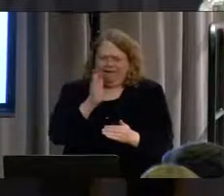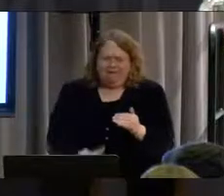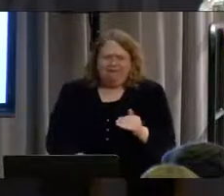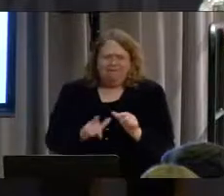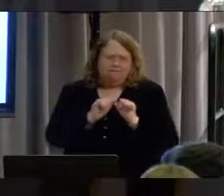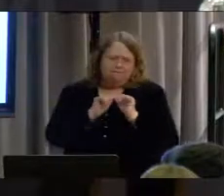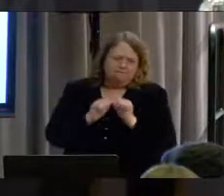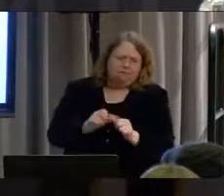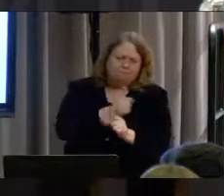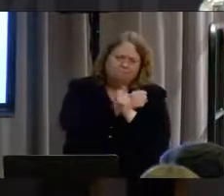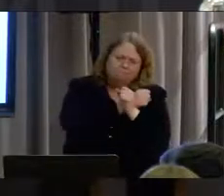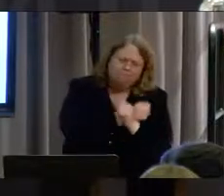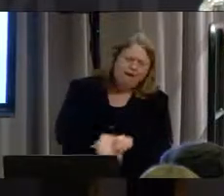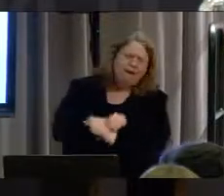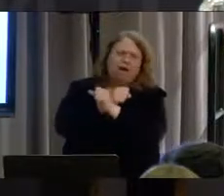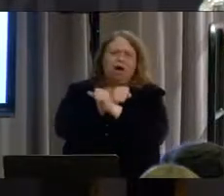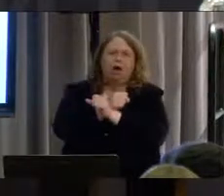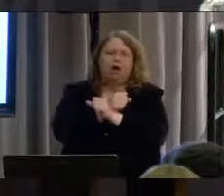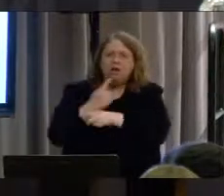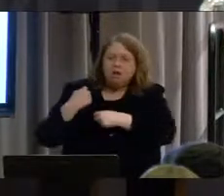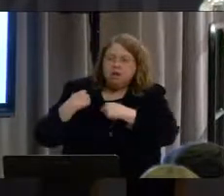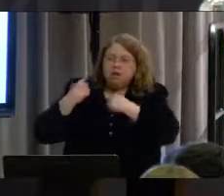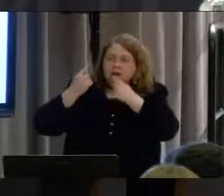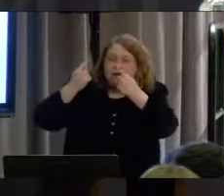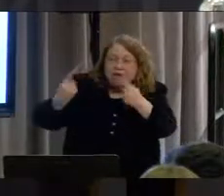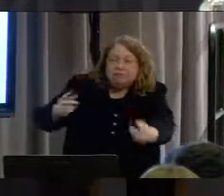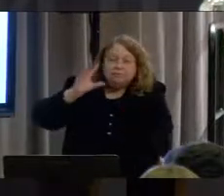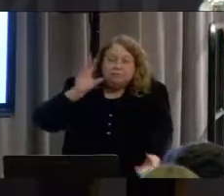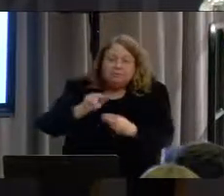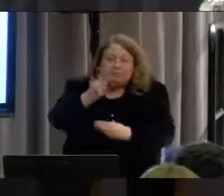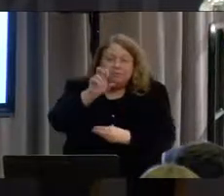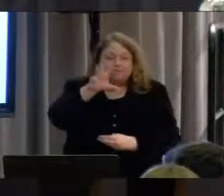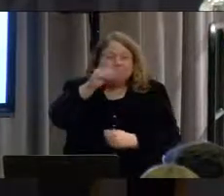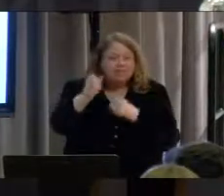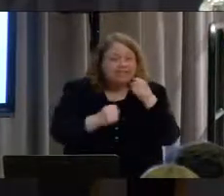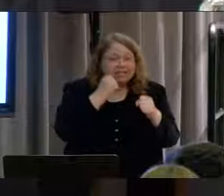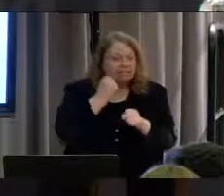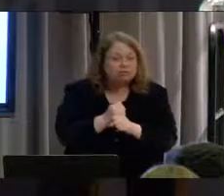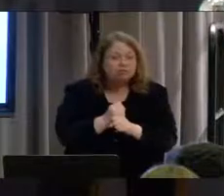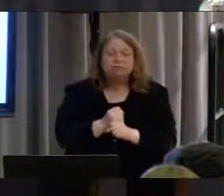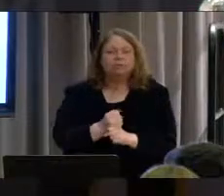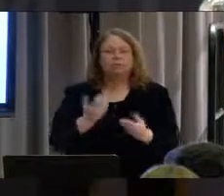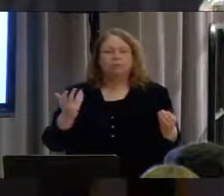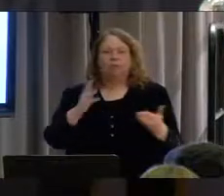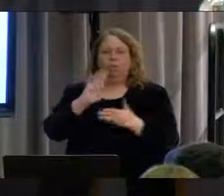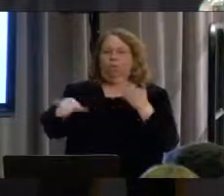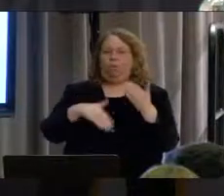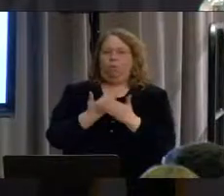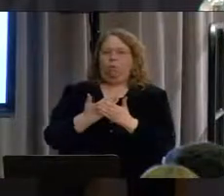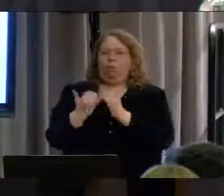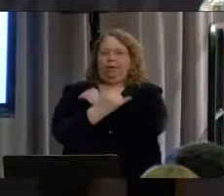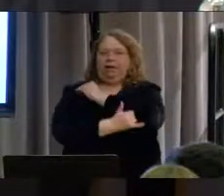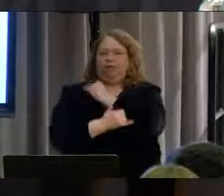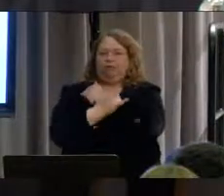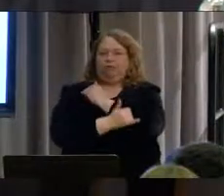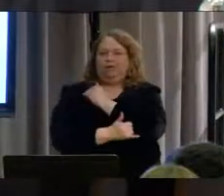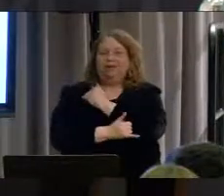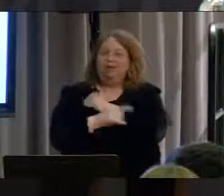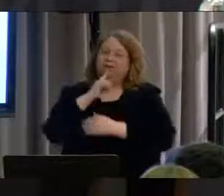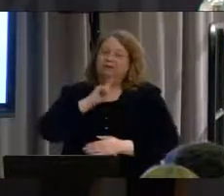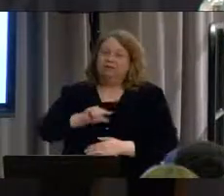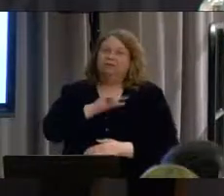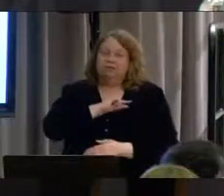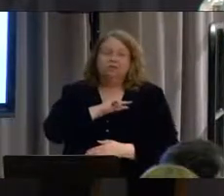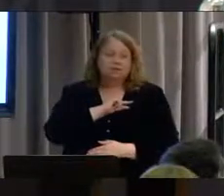bondage that had been here for 250 years. So the whole country is complicit in all of that. And